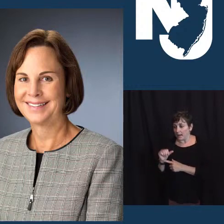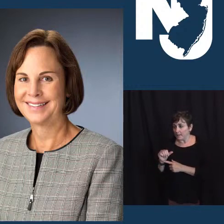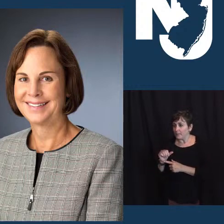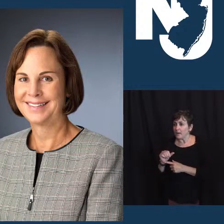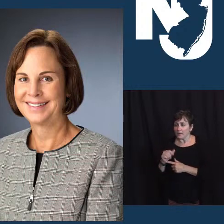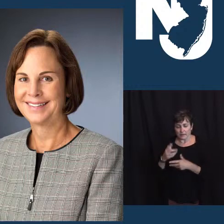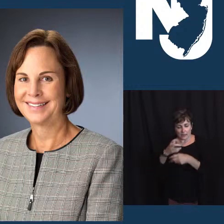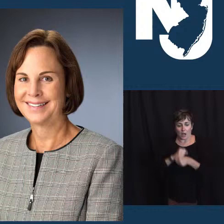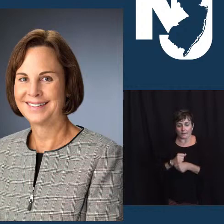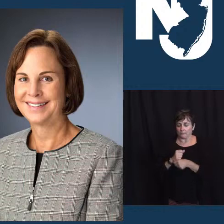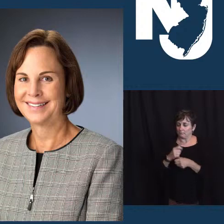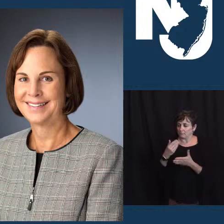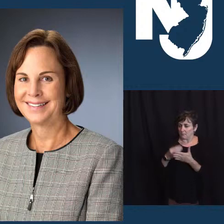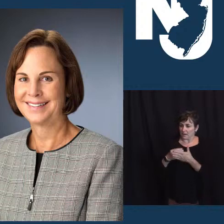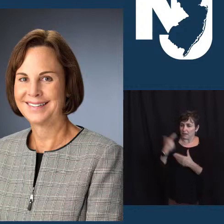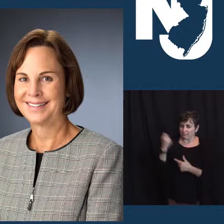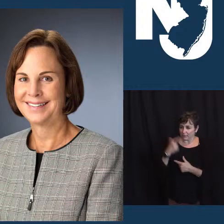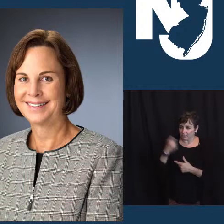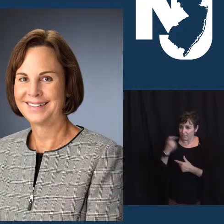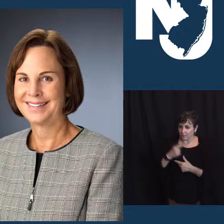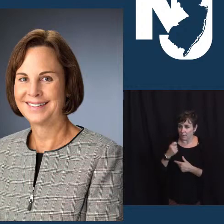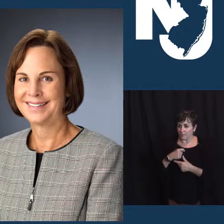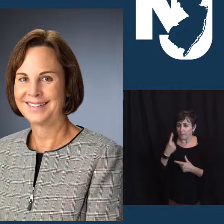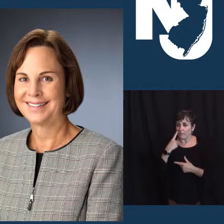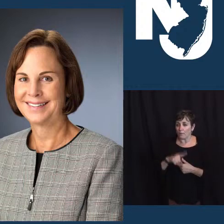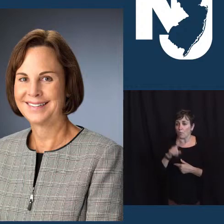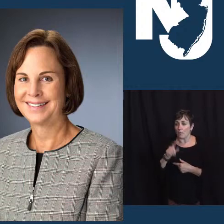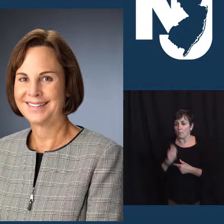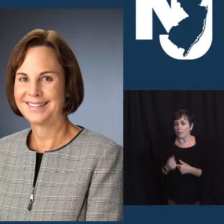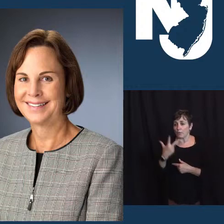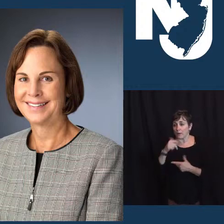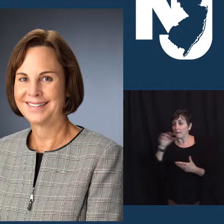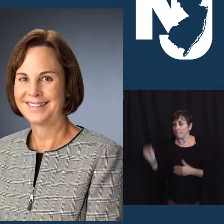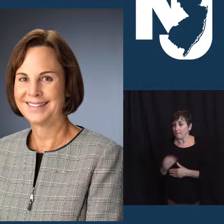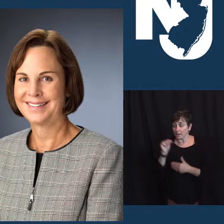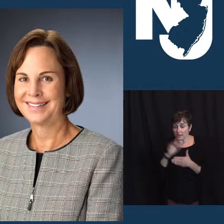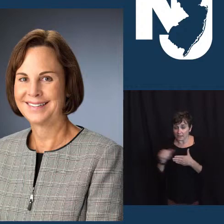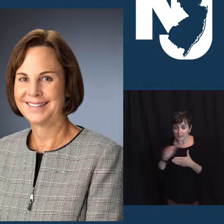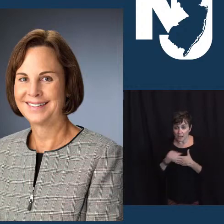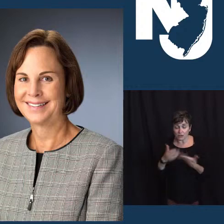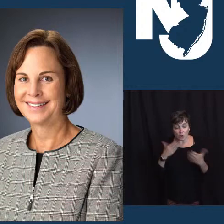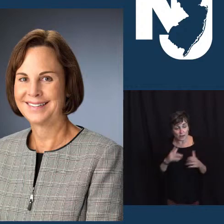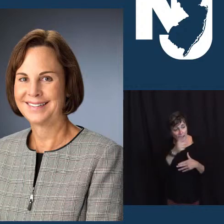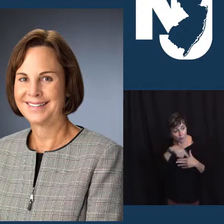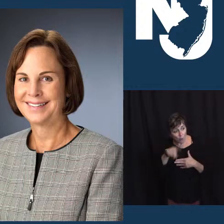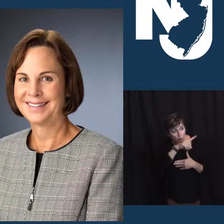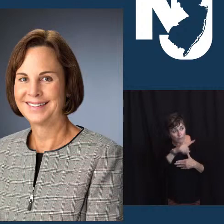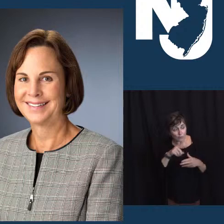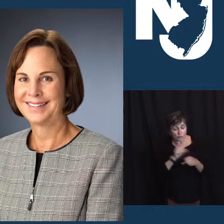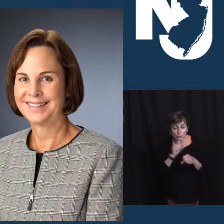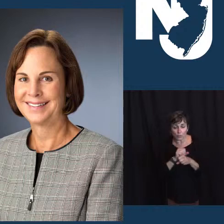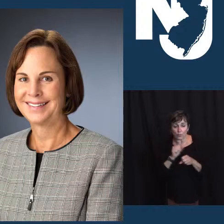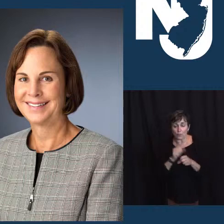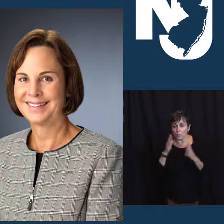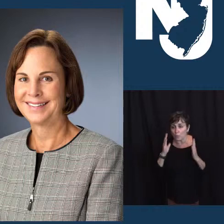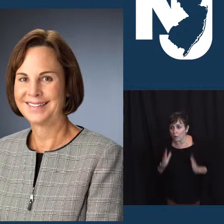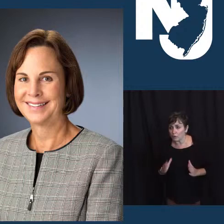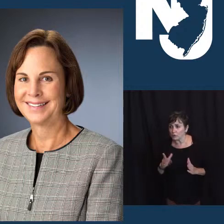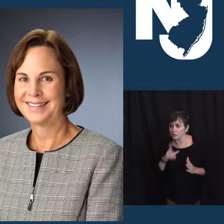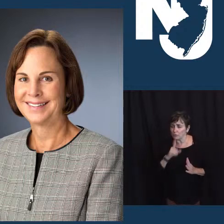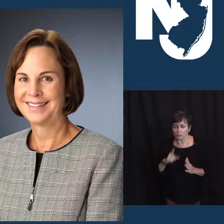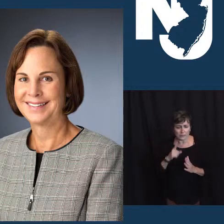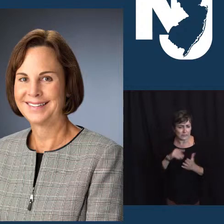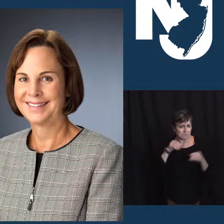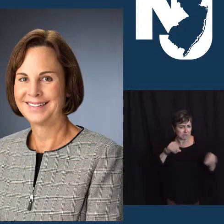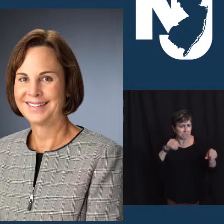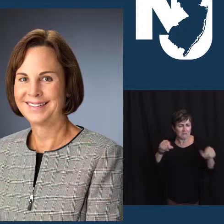grants totaling more than $1.3 million, which have allowed Linda, Jim, Lauren, and their team and staff of volunteers to cover every